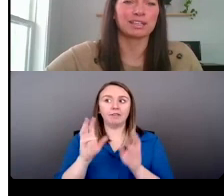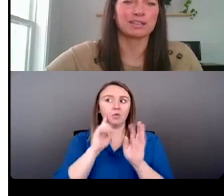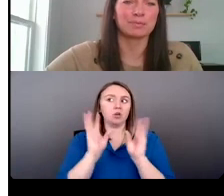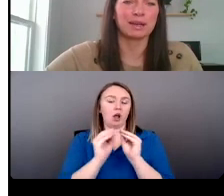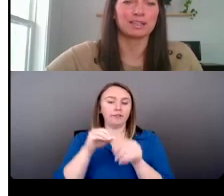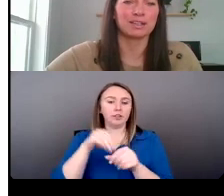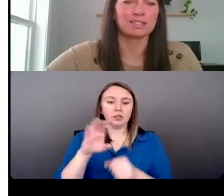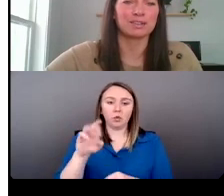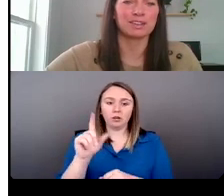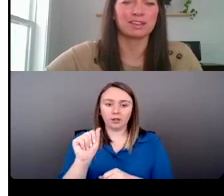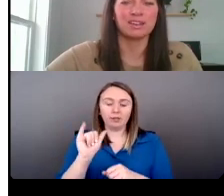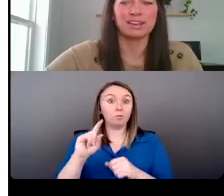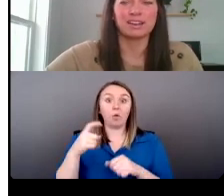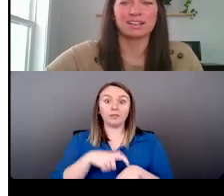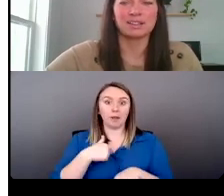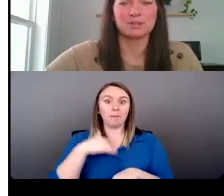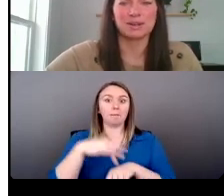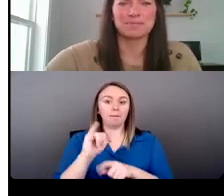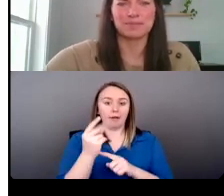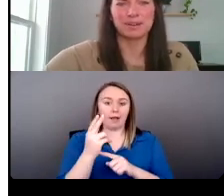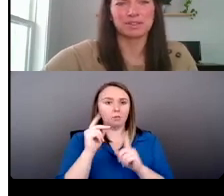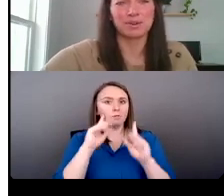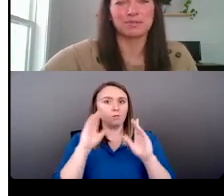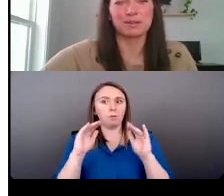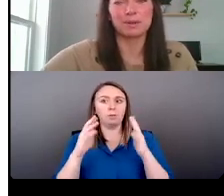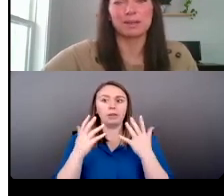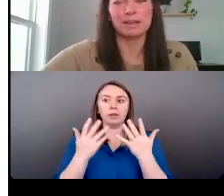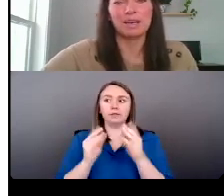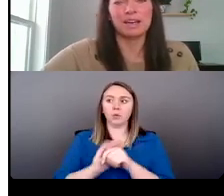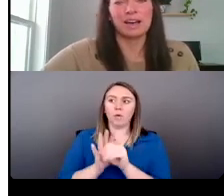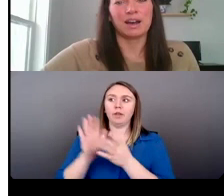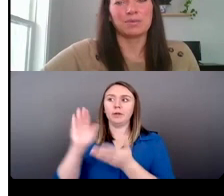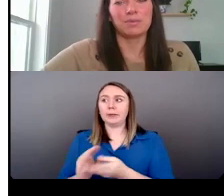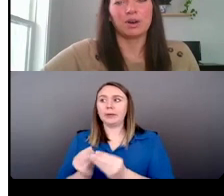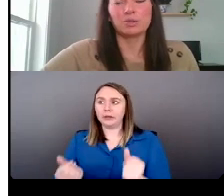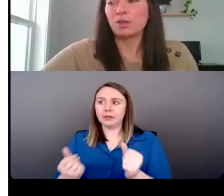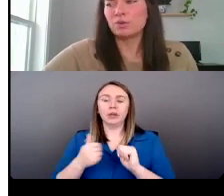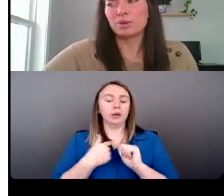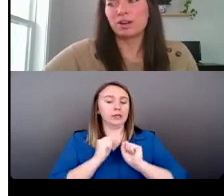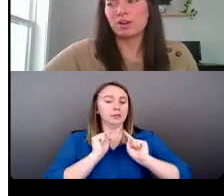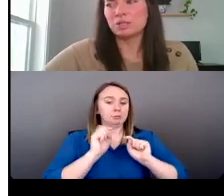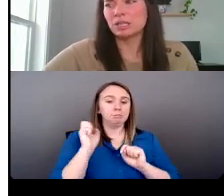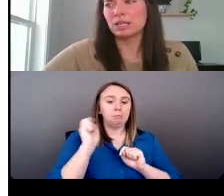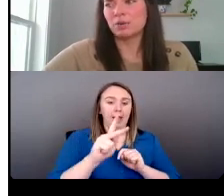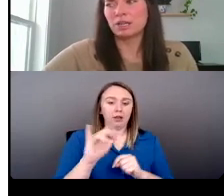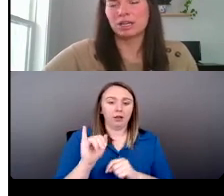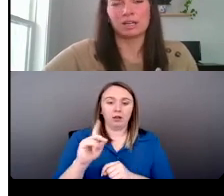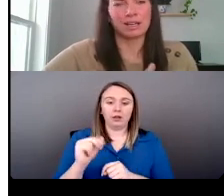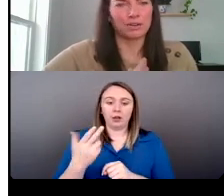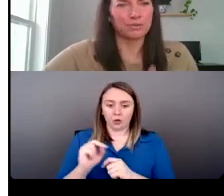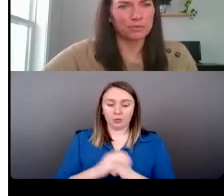hopefully I can make it back there once everything kind of clears up with COVID. But So although we're not all sitting